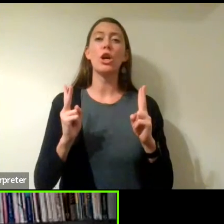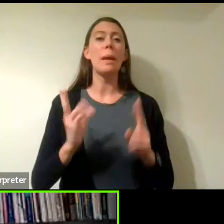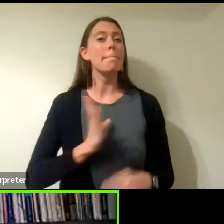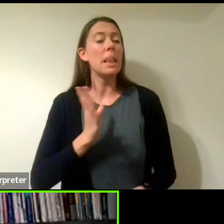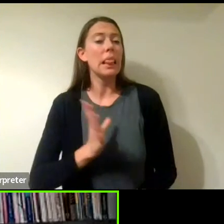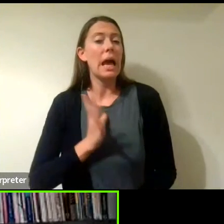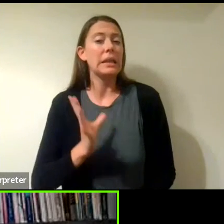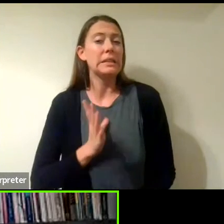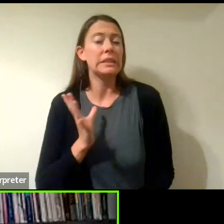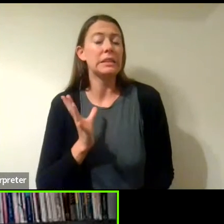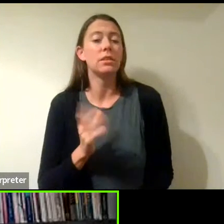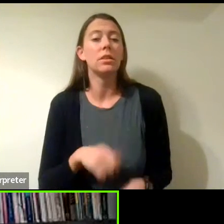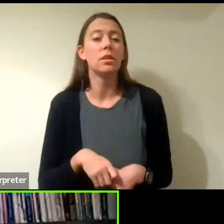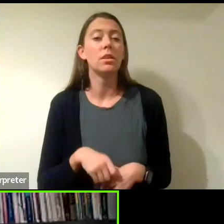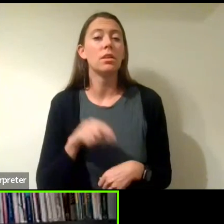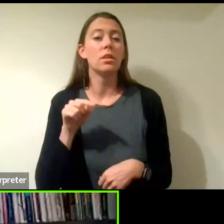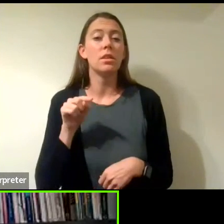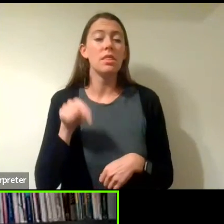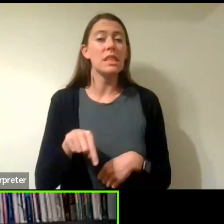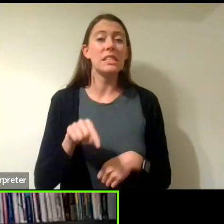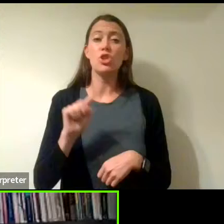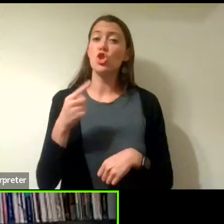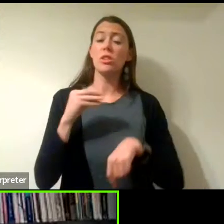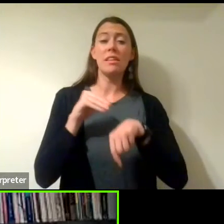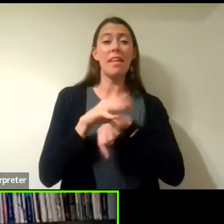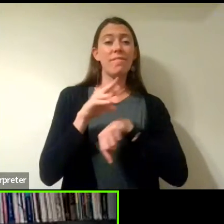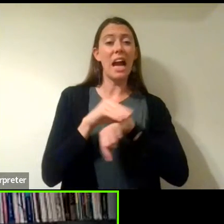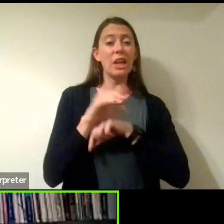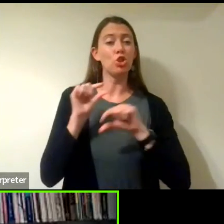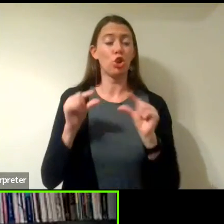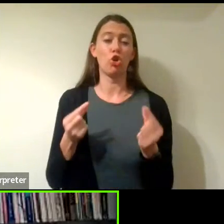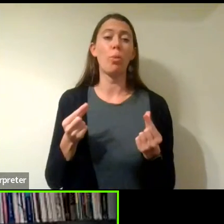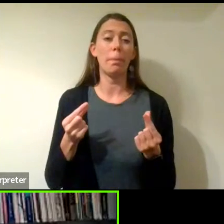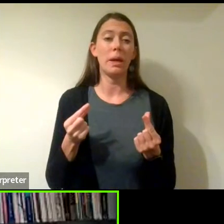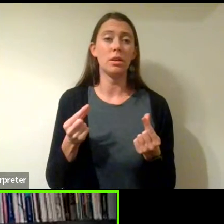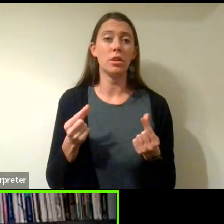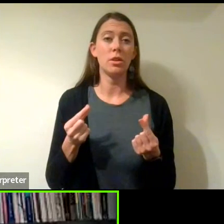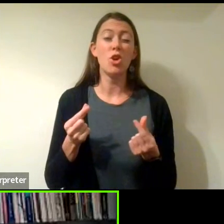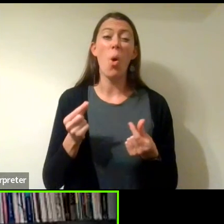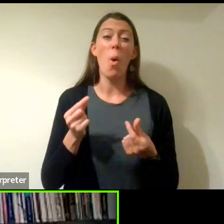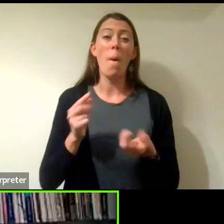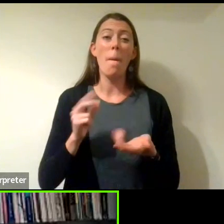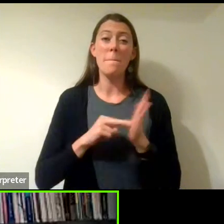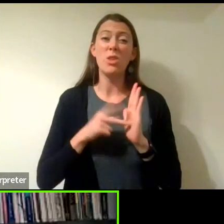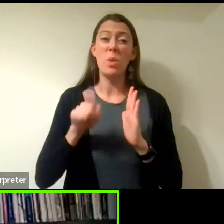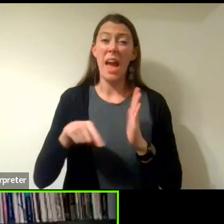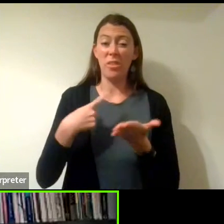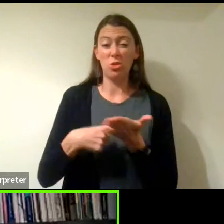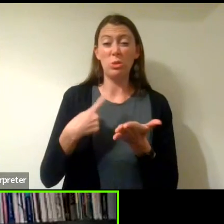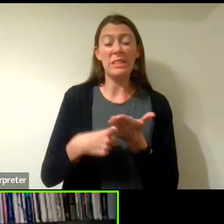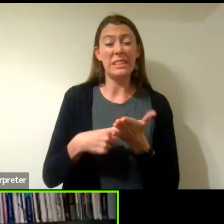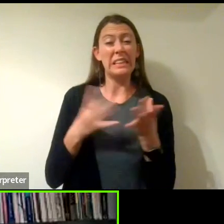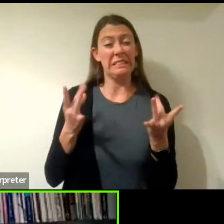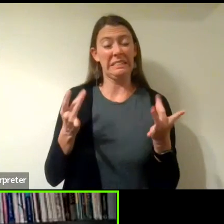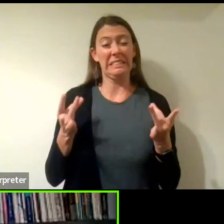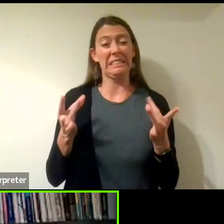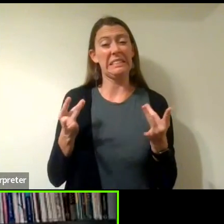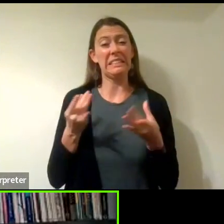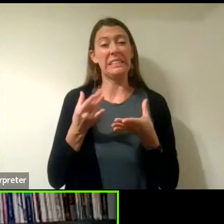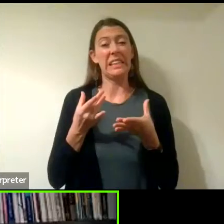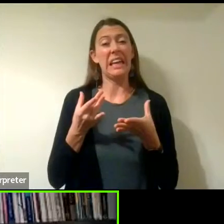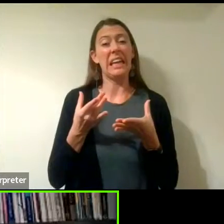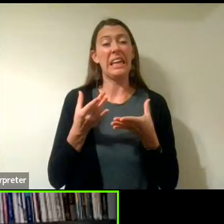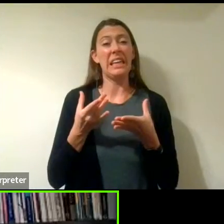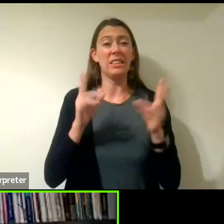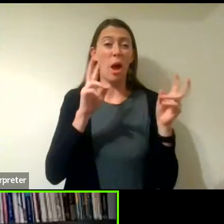an advisory group. And that means that, we have to raise the hard questions in the interest of the communities that we